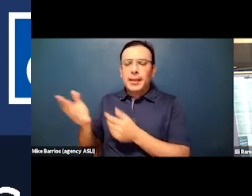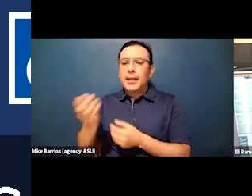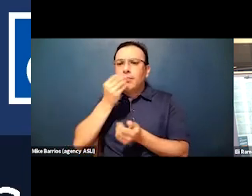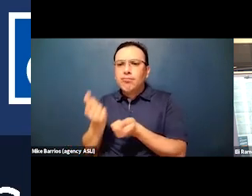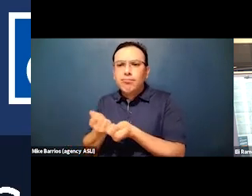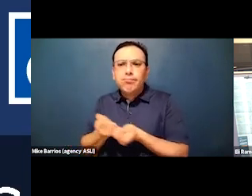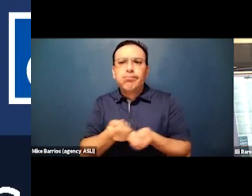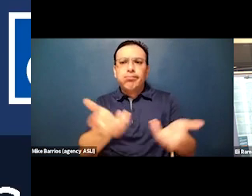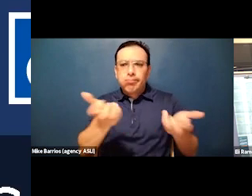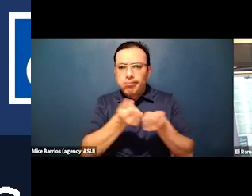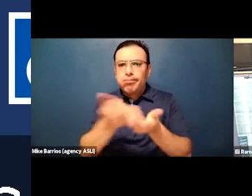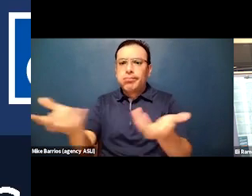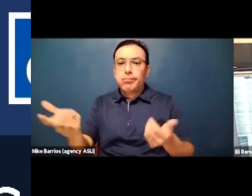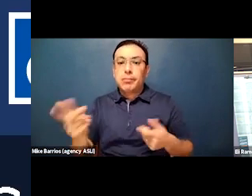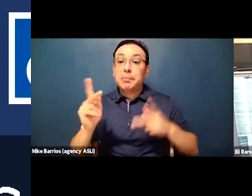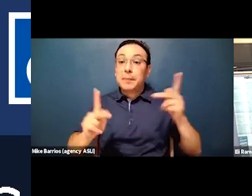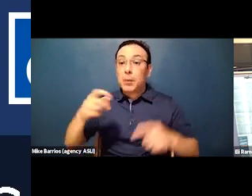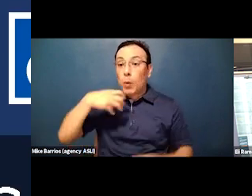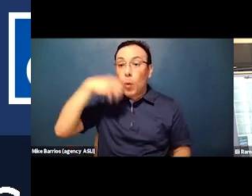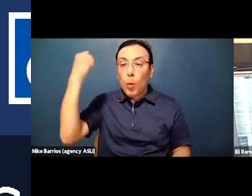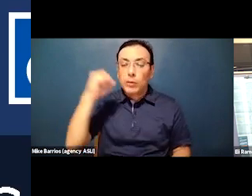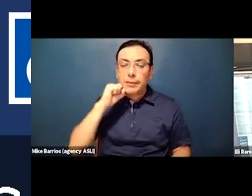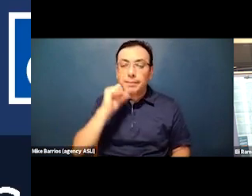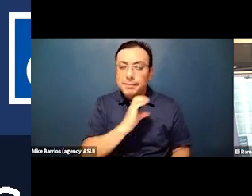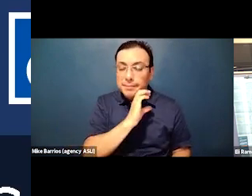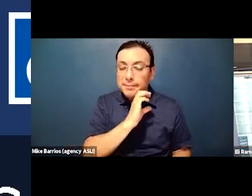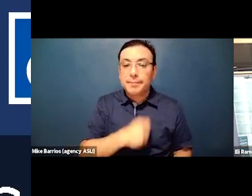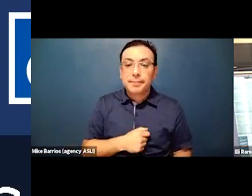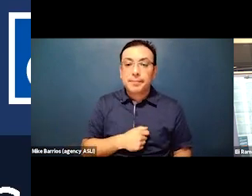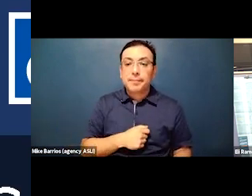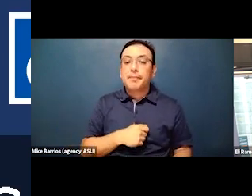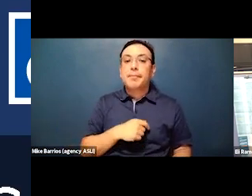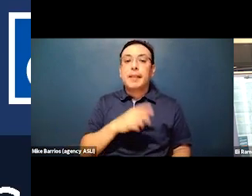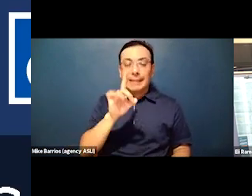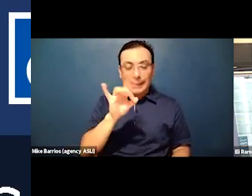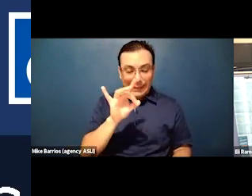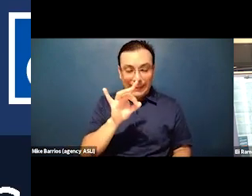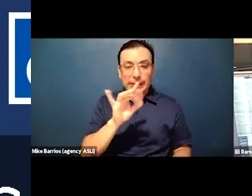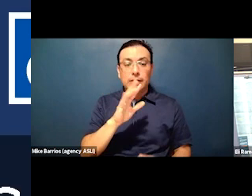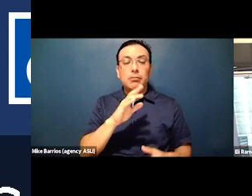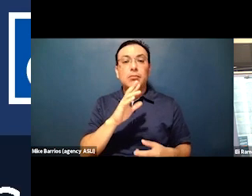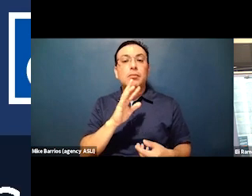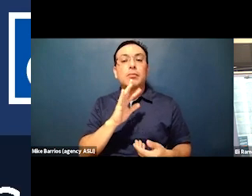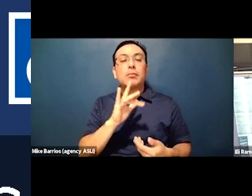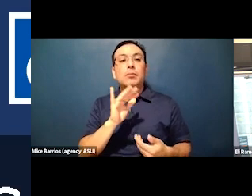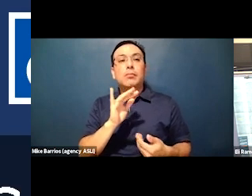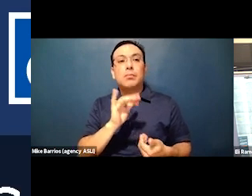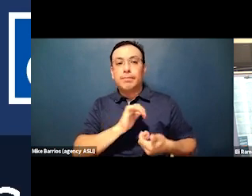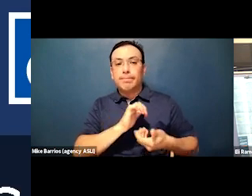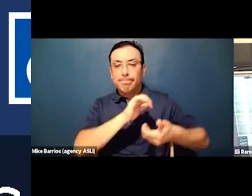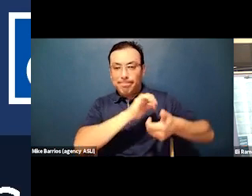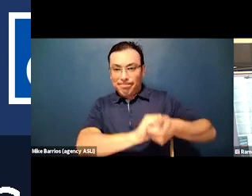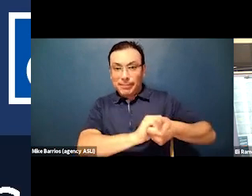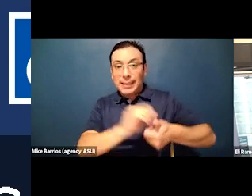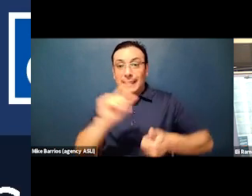with disabilities, for seniors. We partnered with the TLC drivers who had seen a hit in